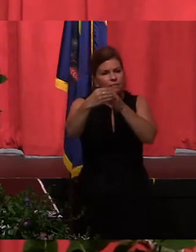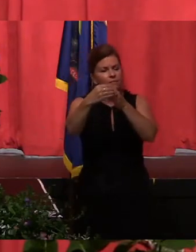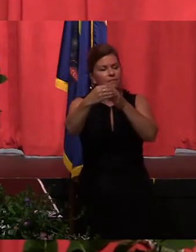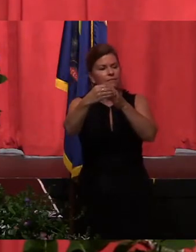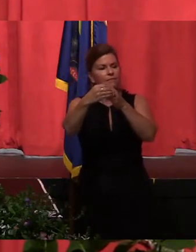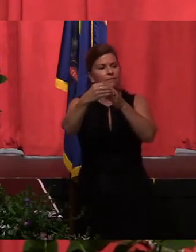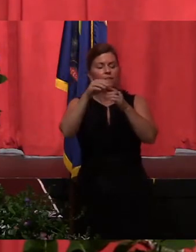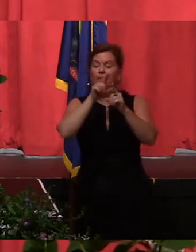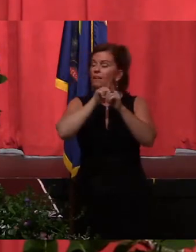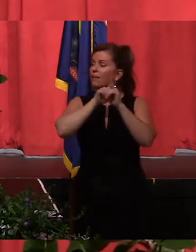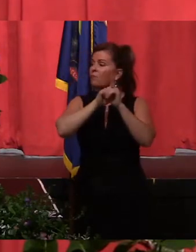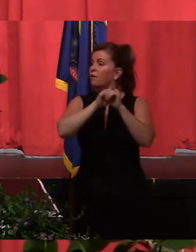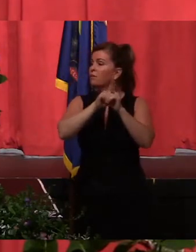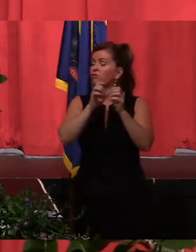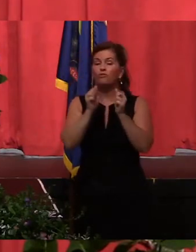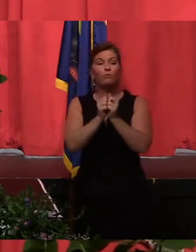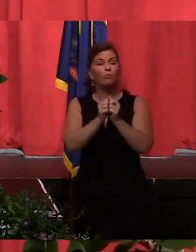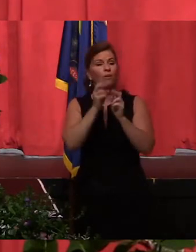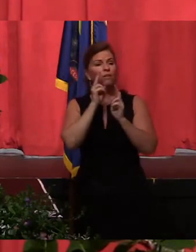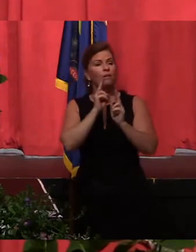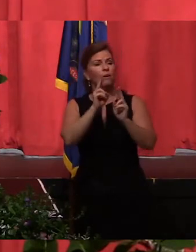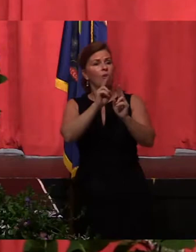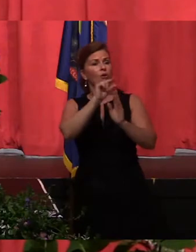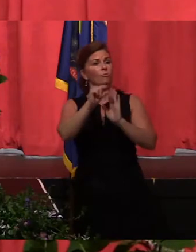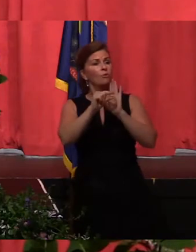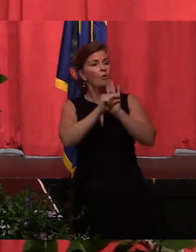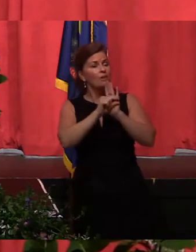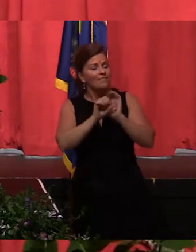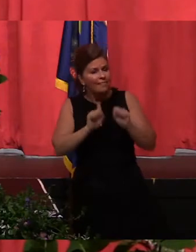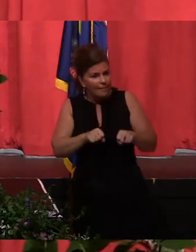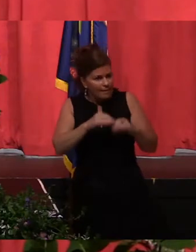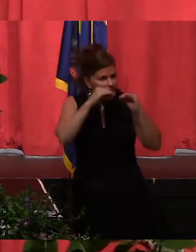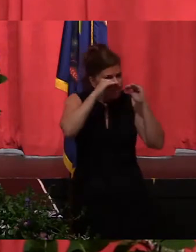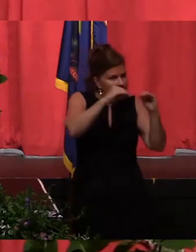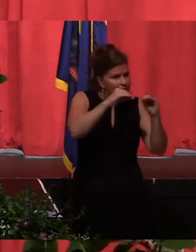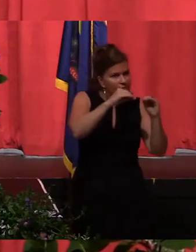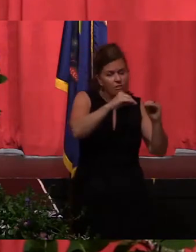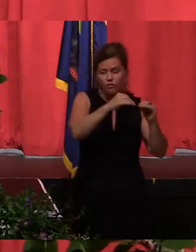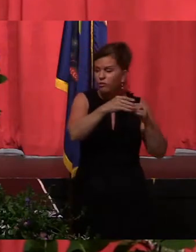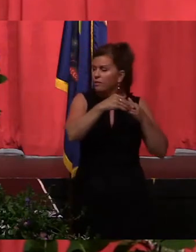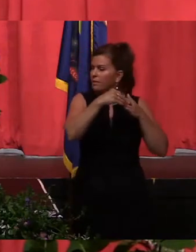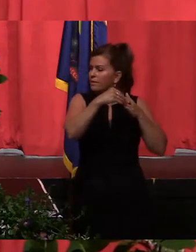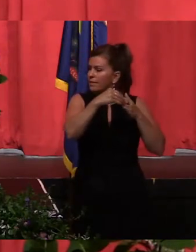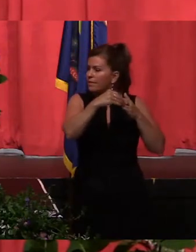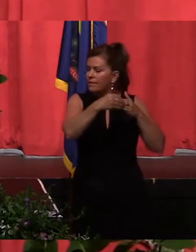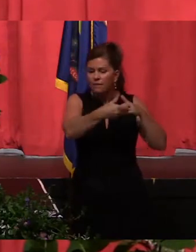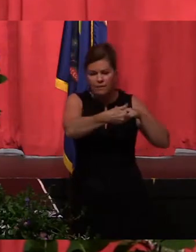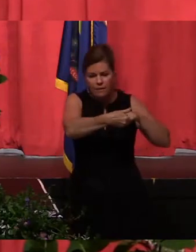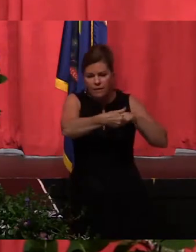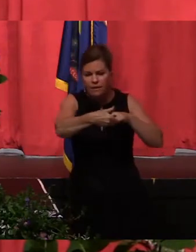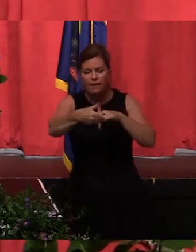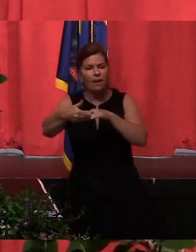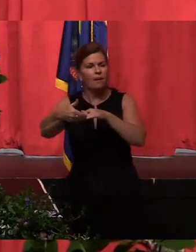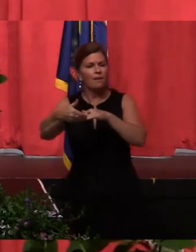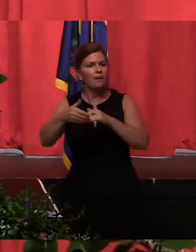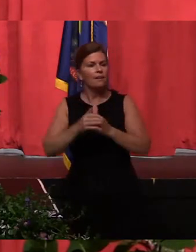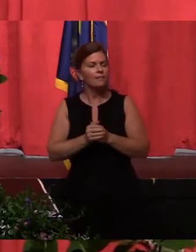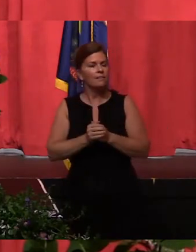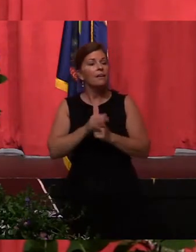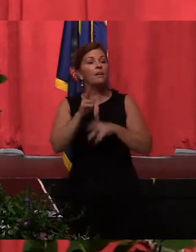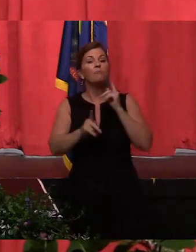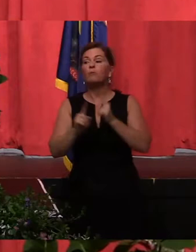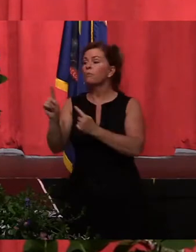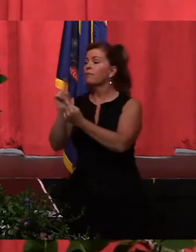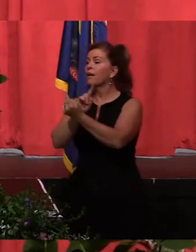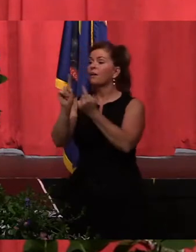Mentors with admirable qualities can teach, lead, guide us, while people who we encounter